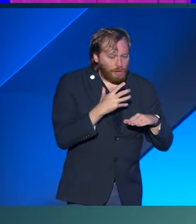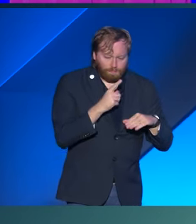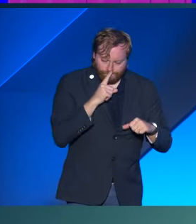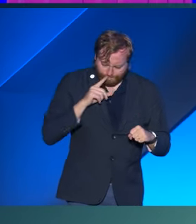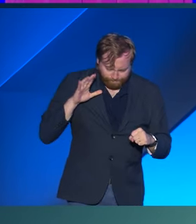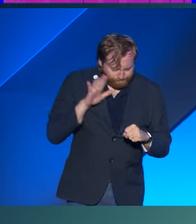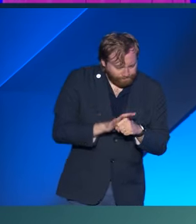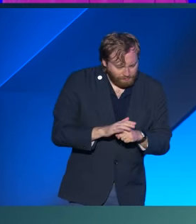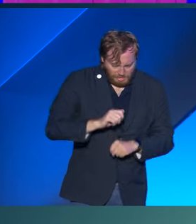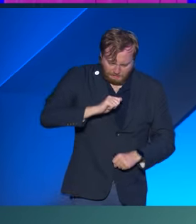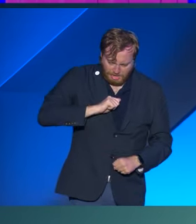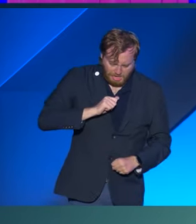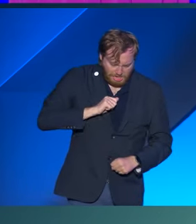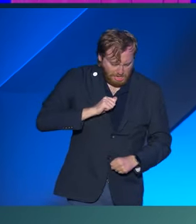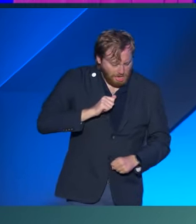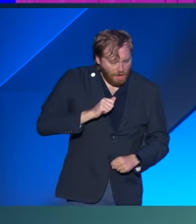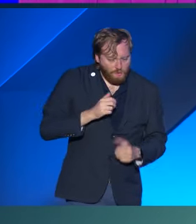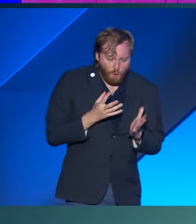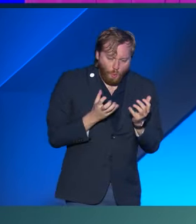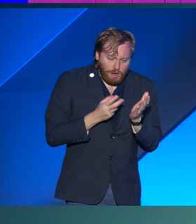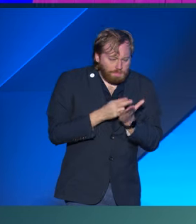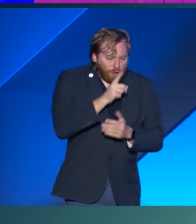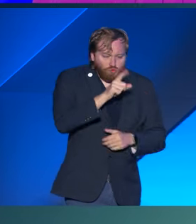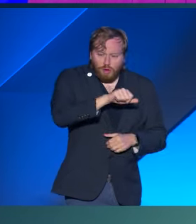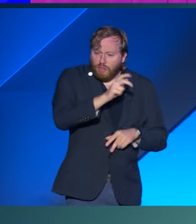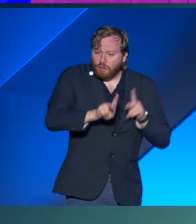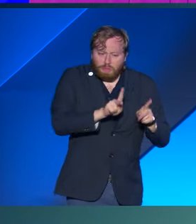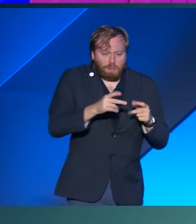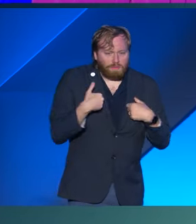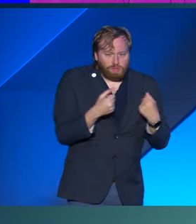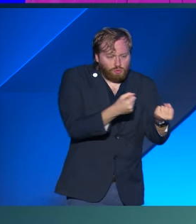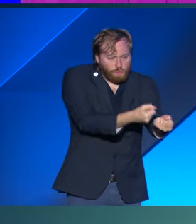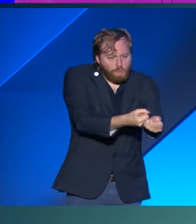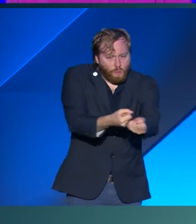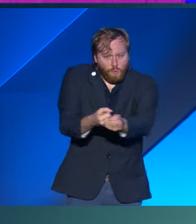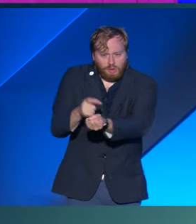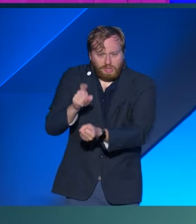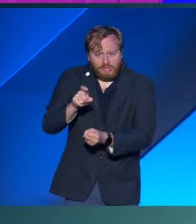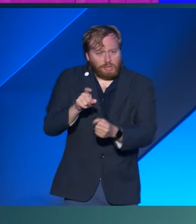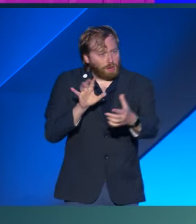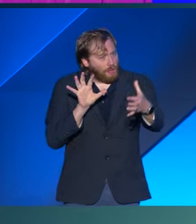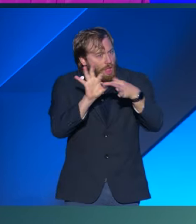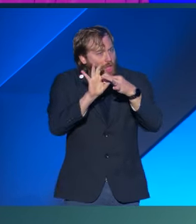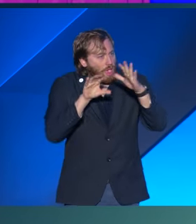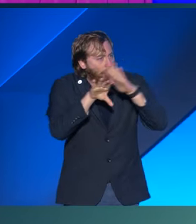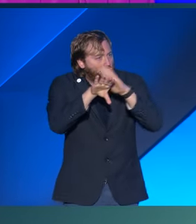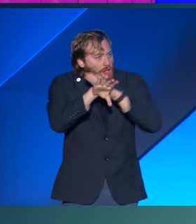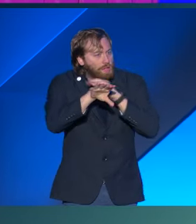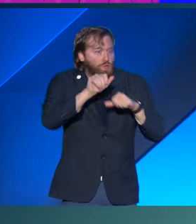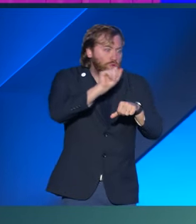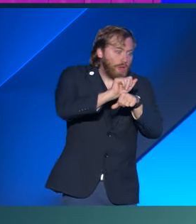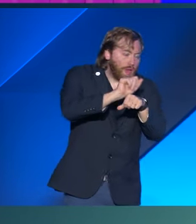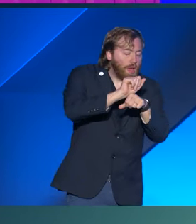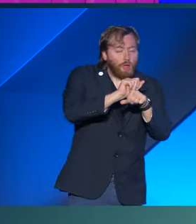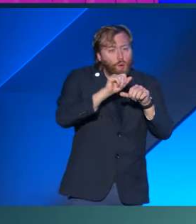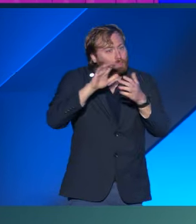ensuring others had the support they needed to have access to the education or the job that they